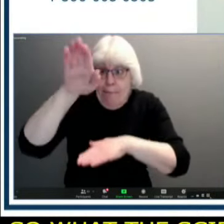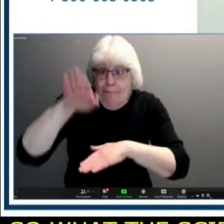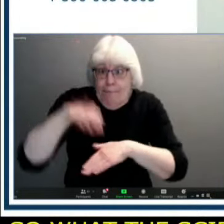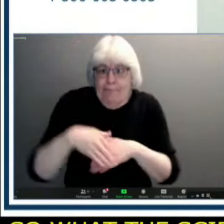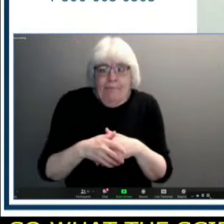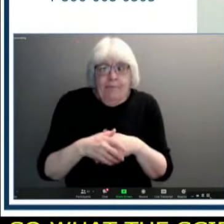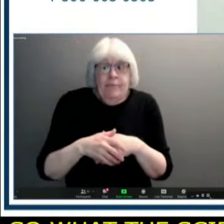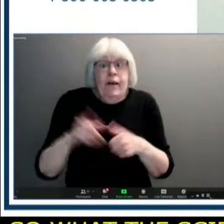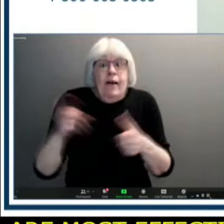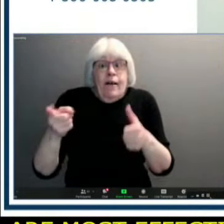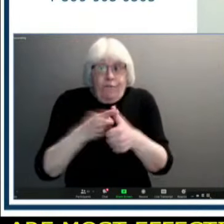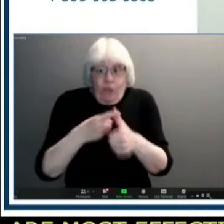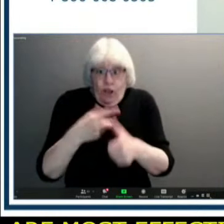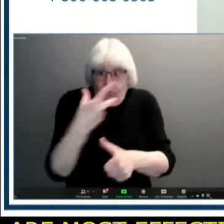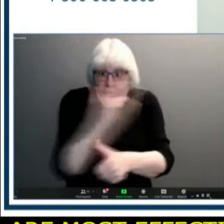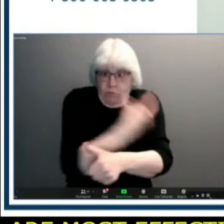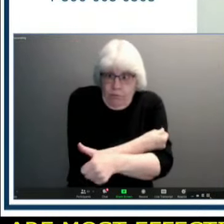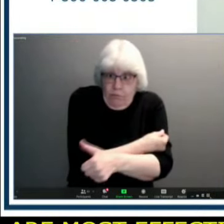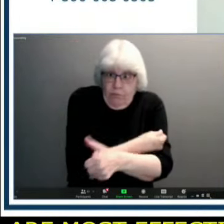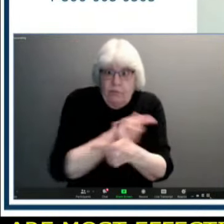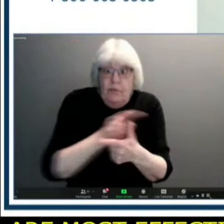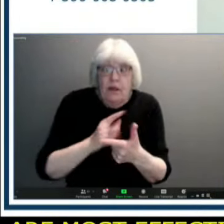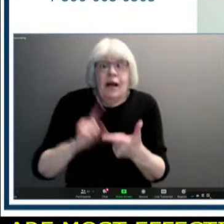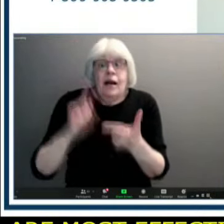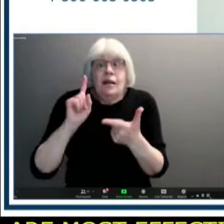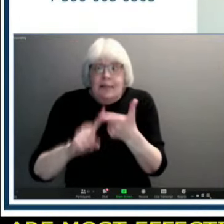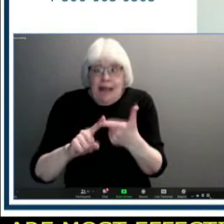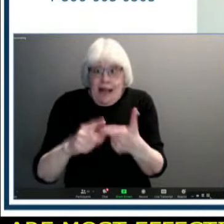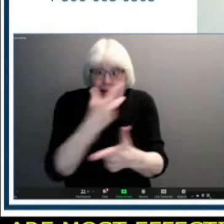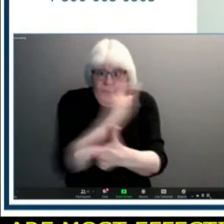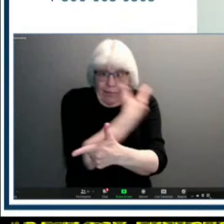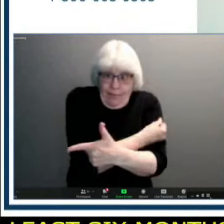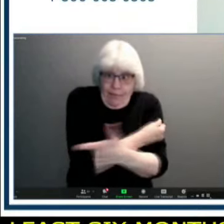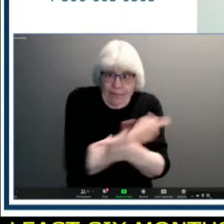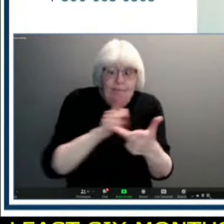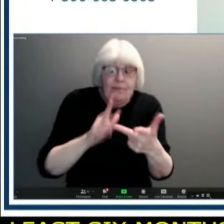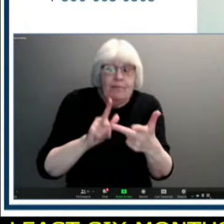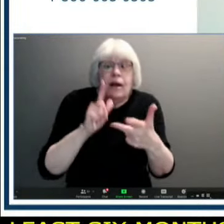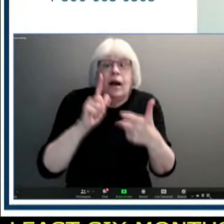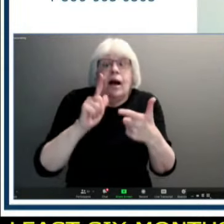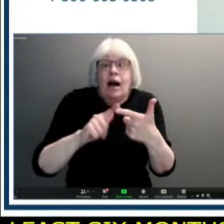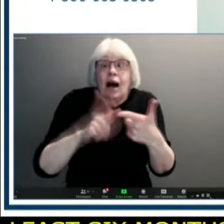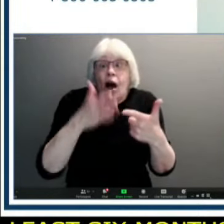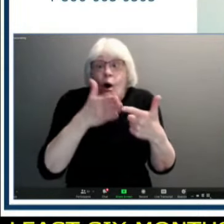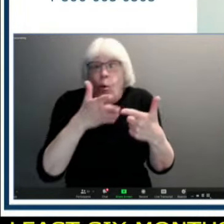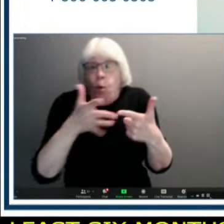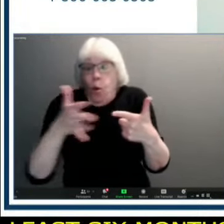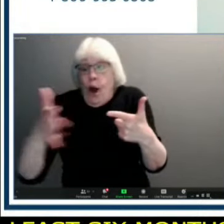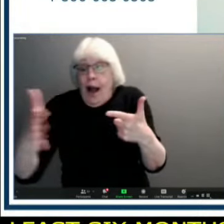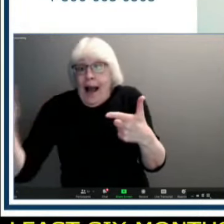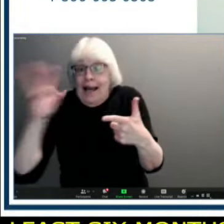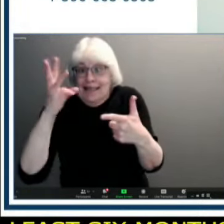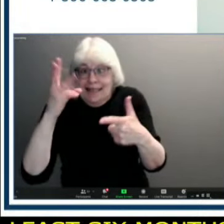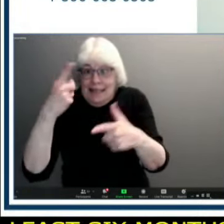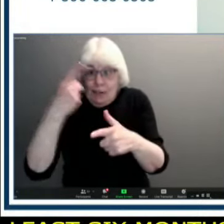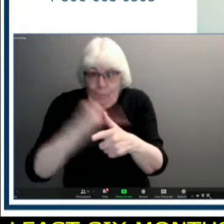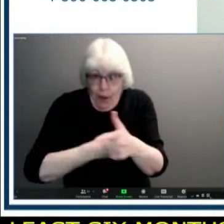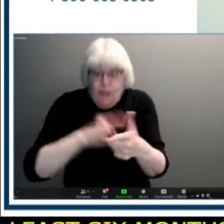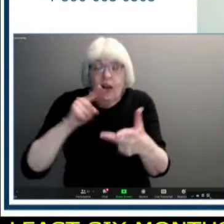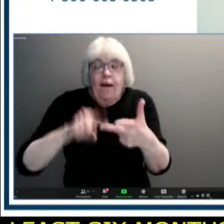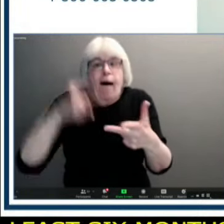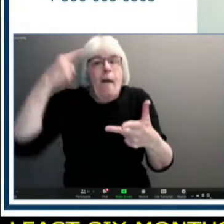stick to that 6-month guidance. But here's the reality. By mid-January,